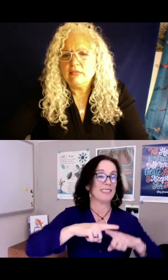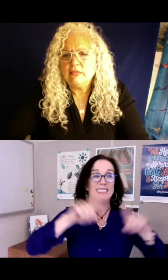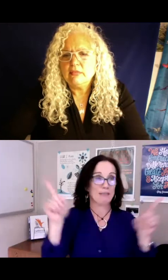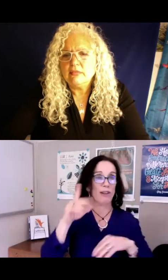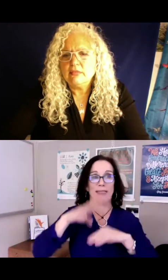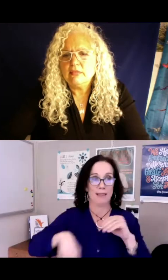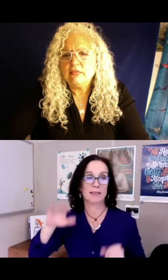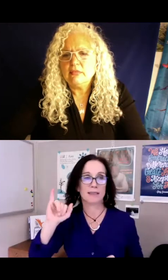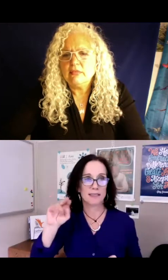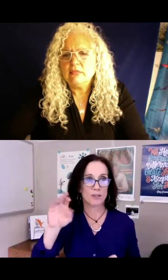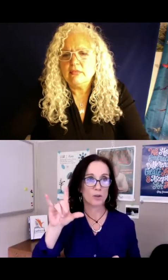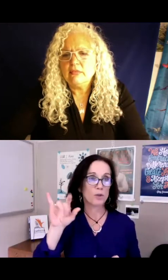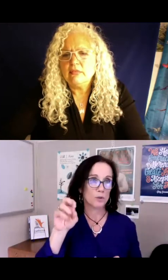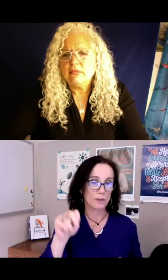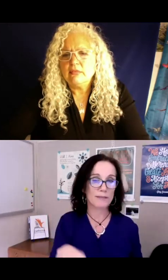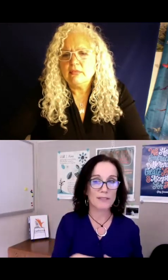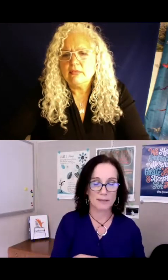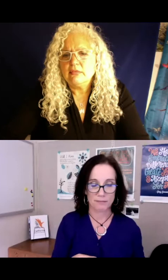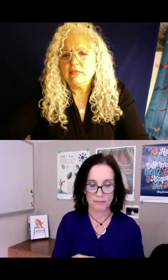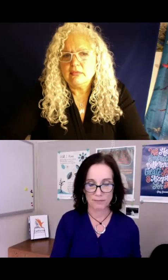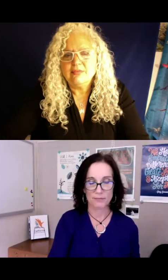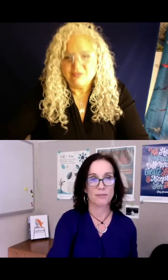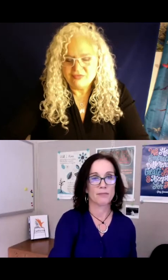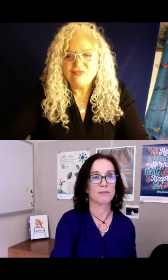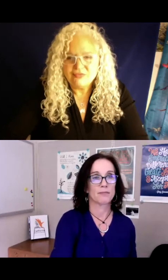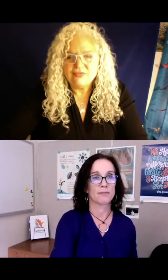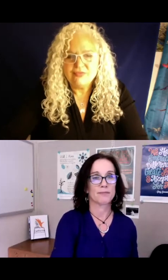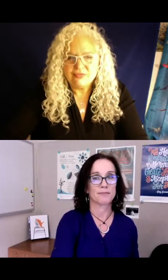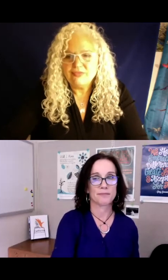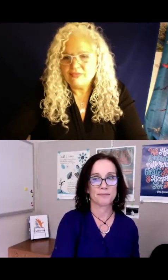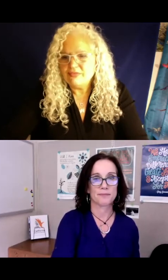community. So that's very different than inclusion.